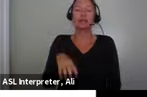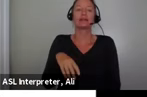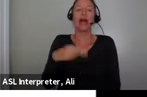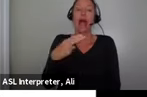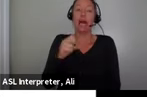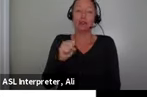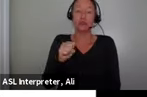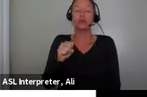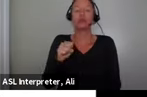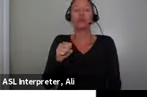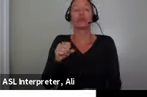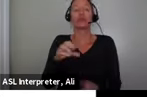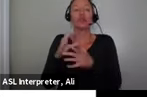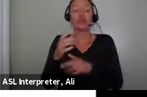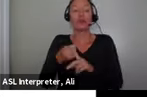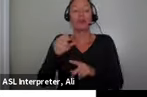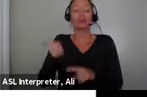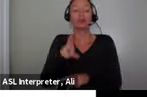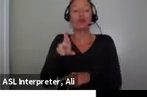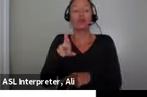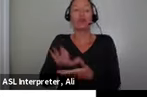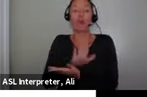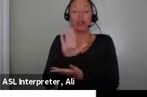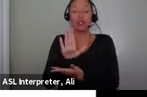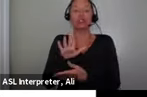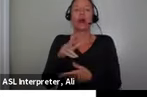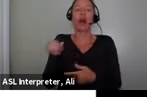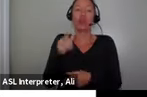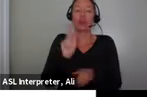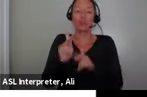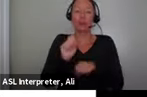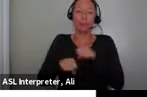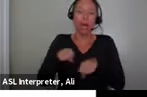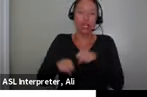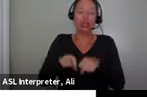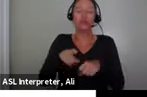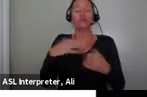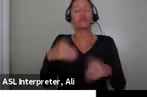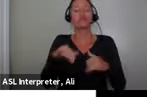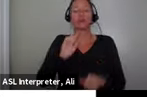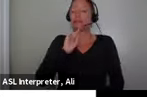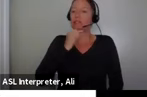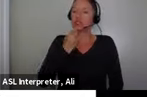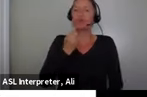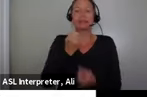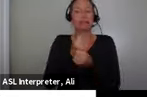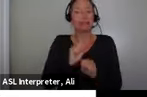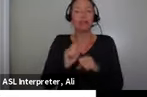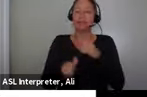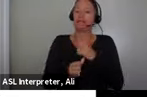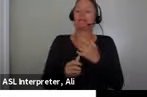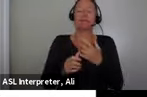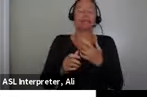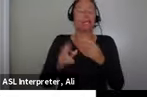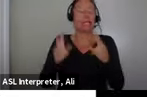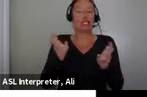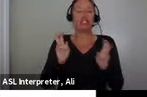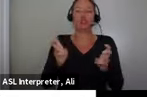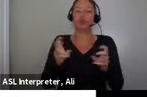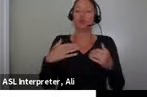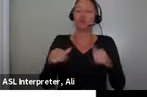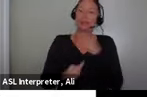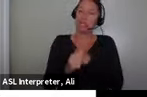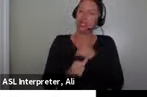There's staff members using biking from the junior college. This is a safety issue here. And it's a